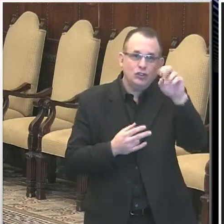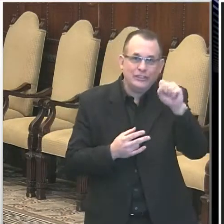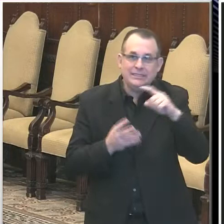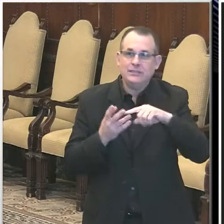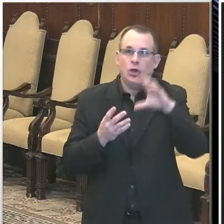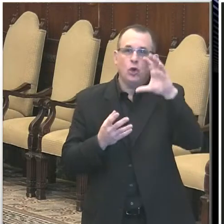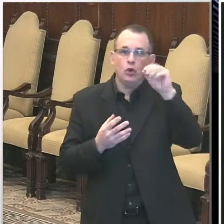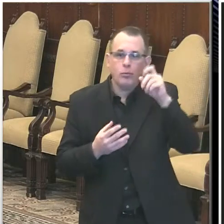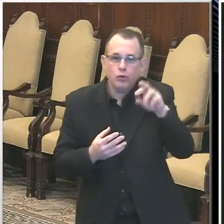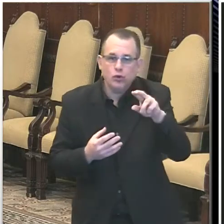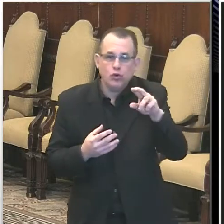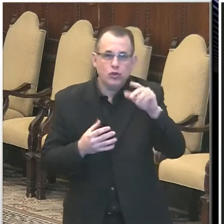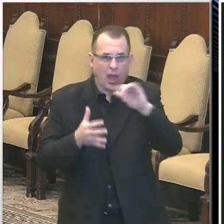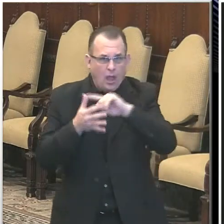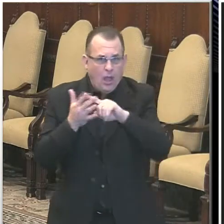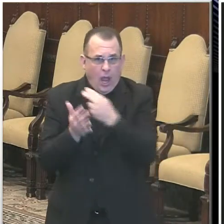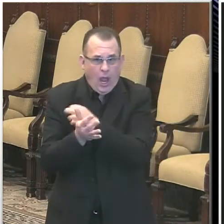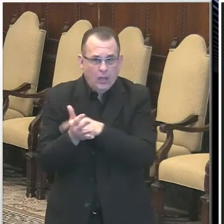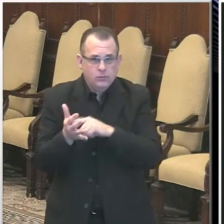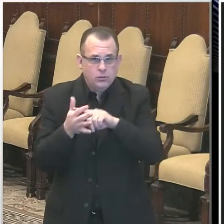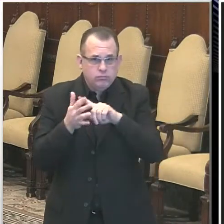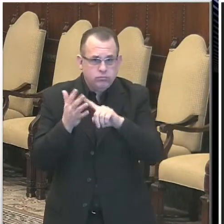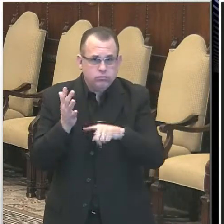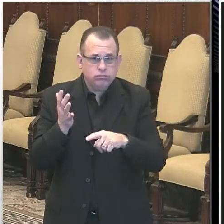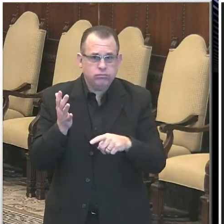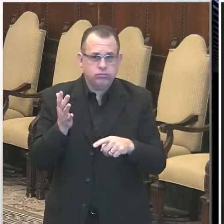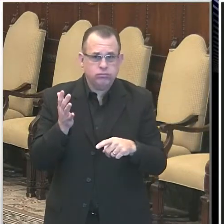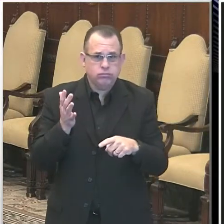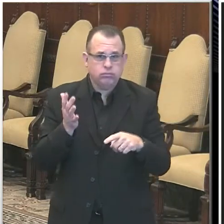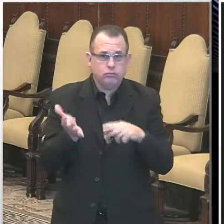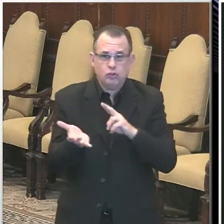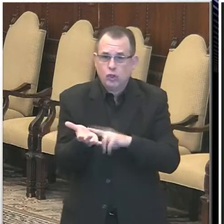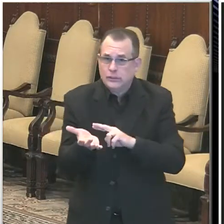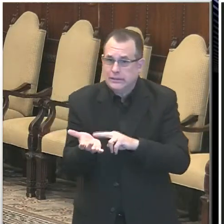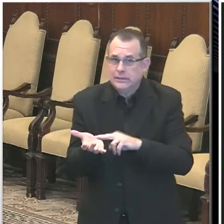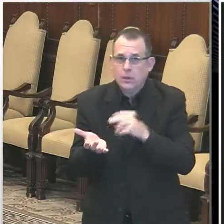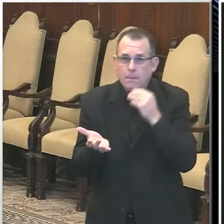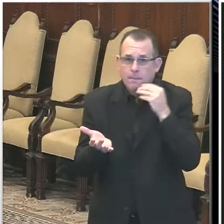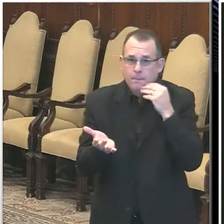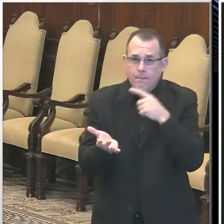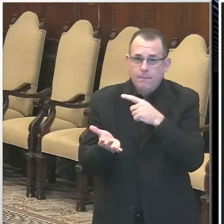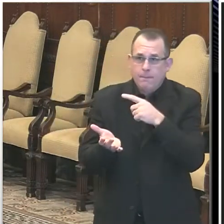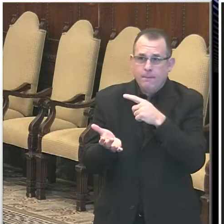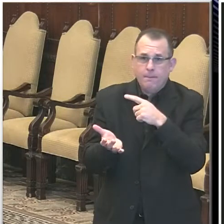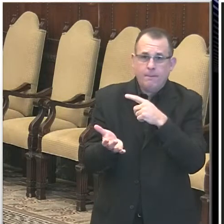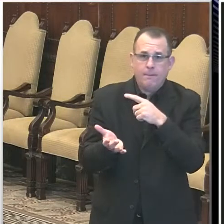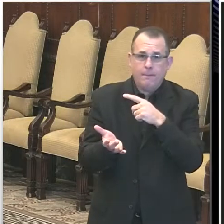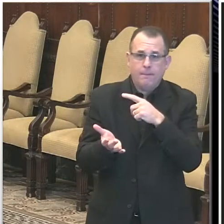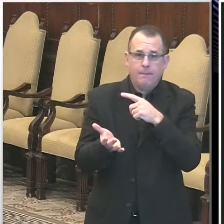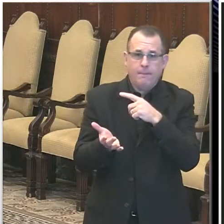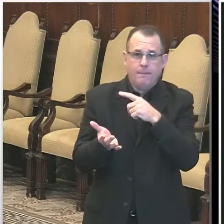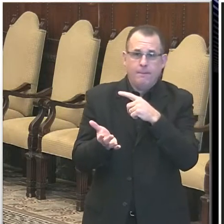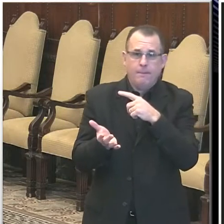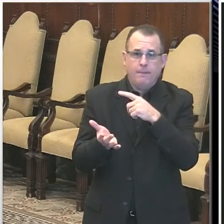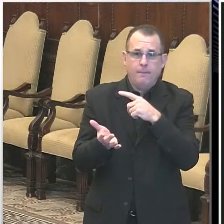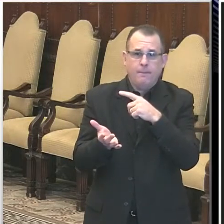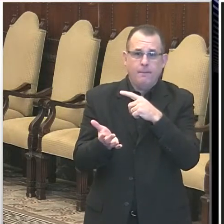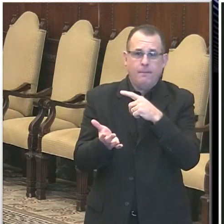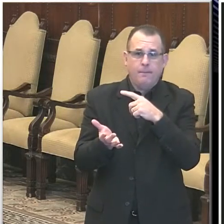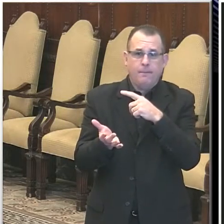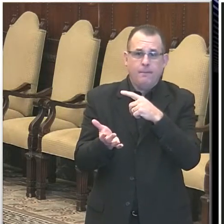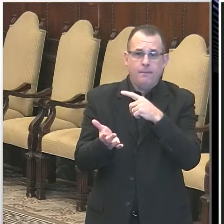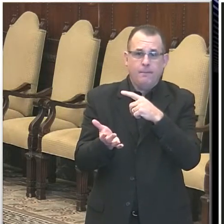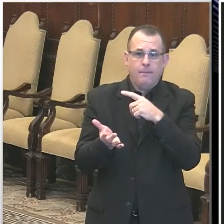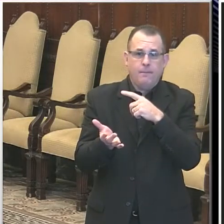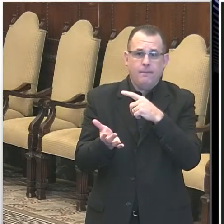unionized nurses will come out in front of these hospitals and plead once again for PPE. We've interviewed some of them